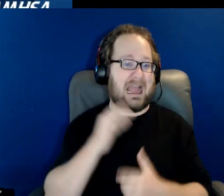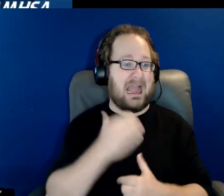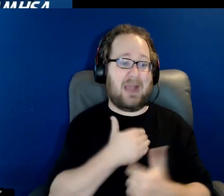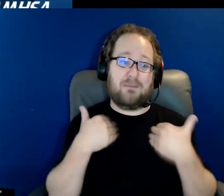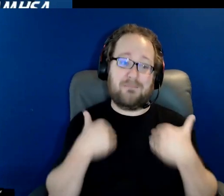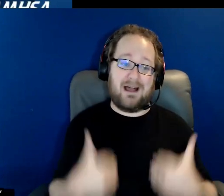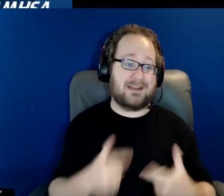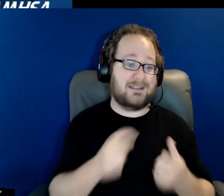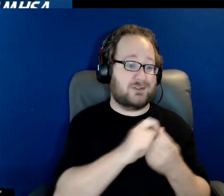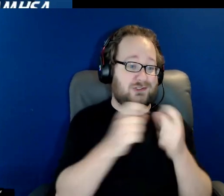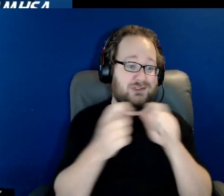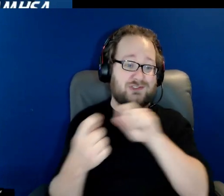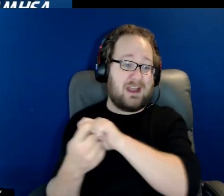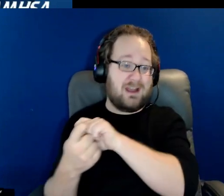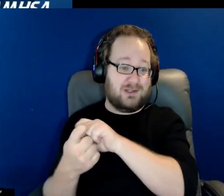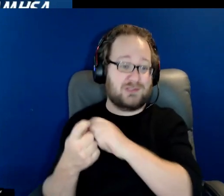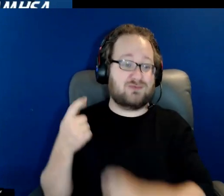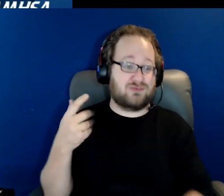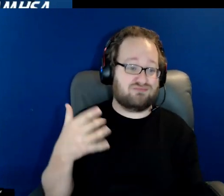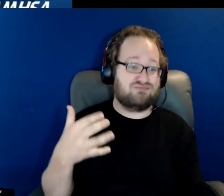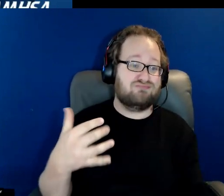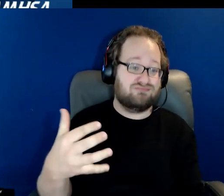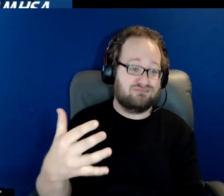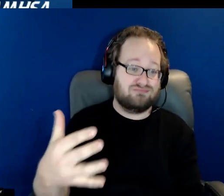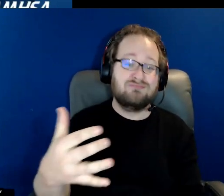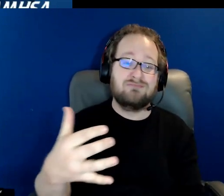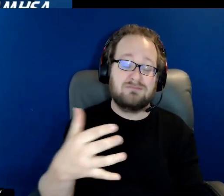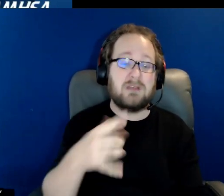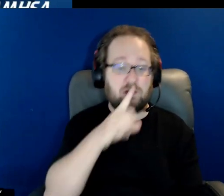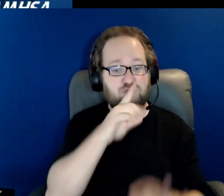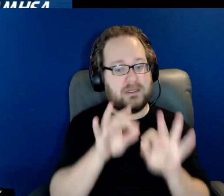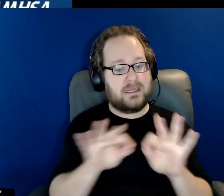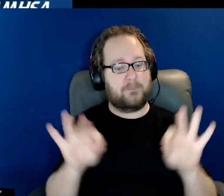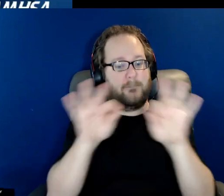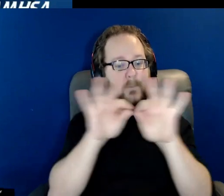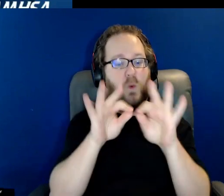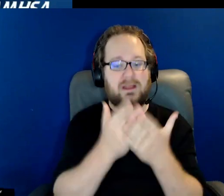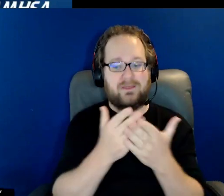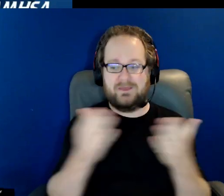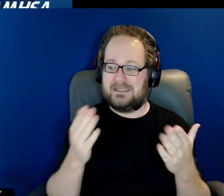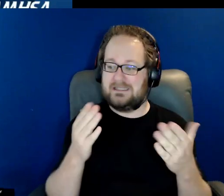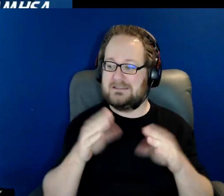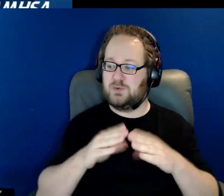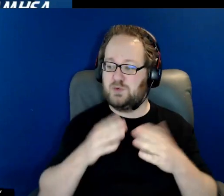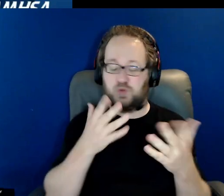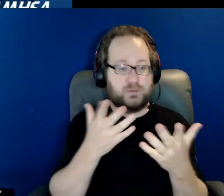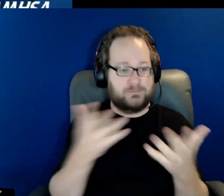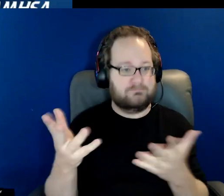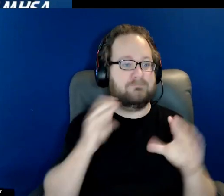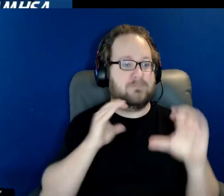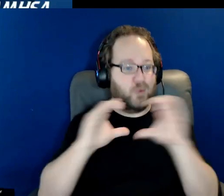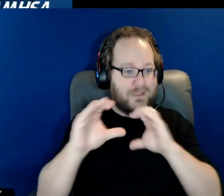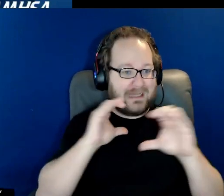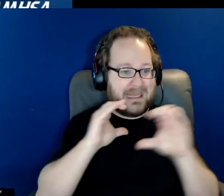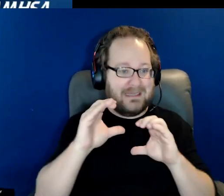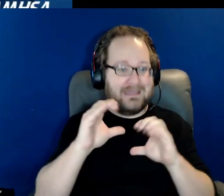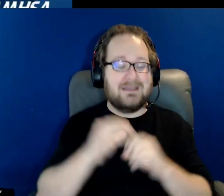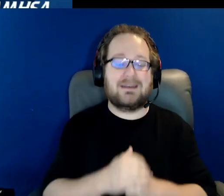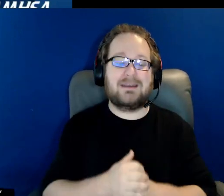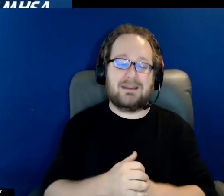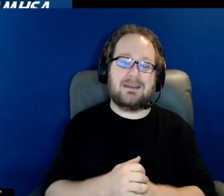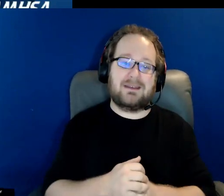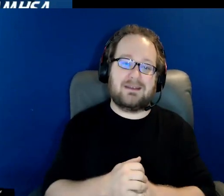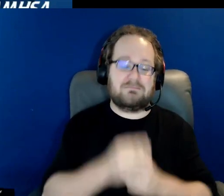have changed. And so I think that these are critically important things to communicate. I also think